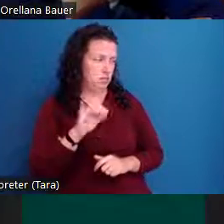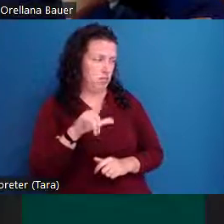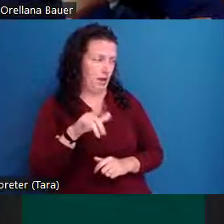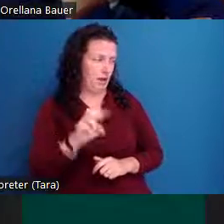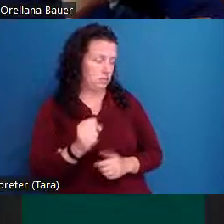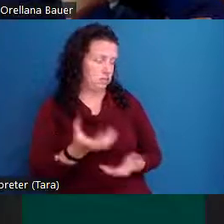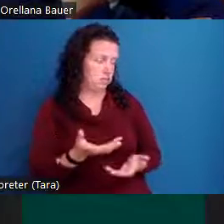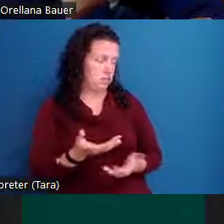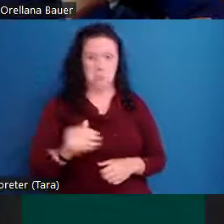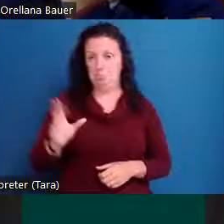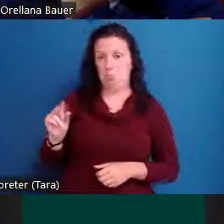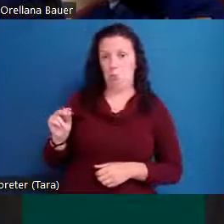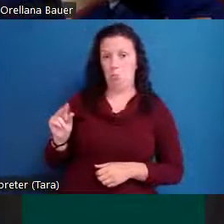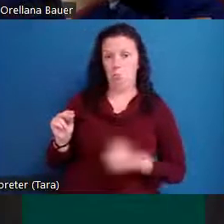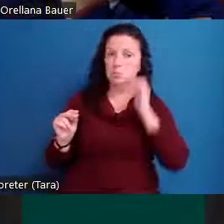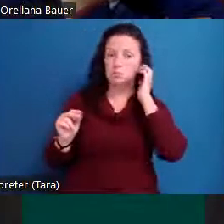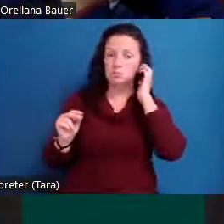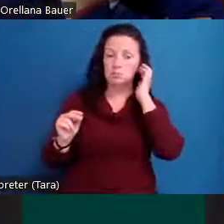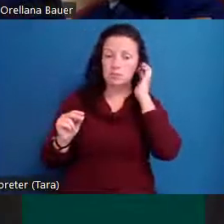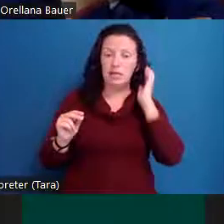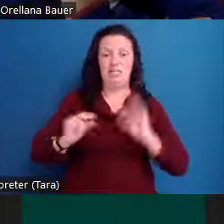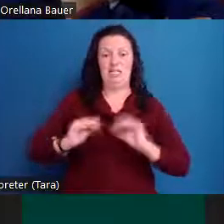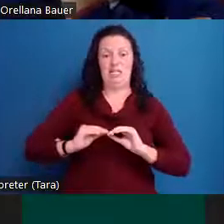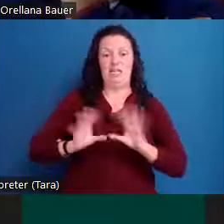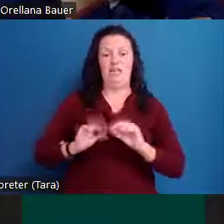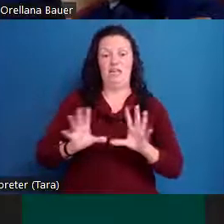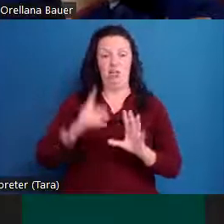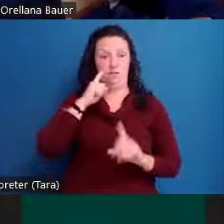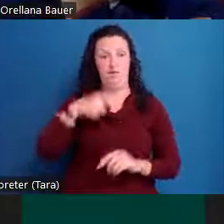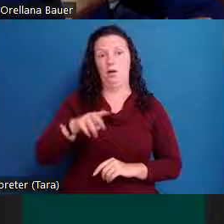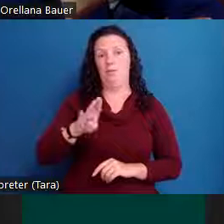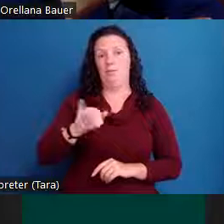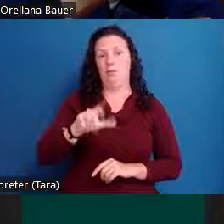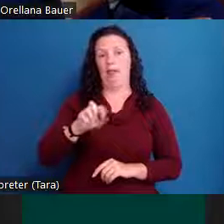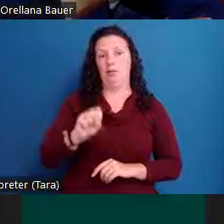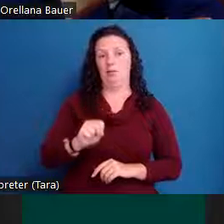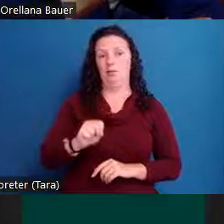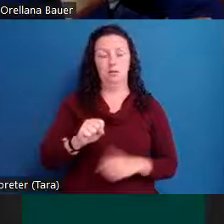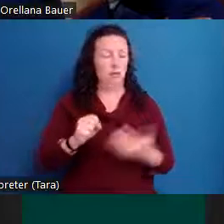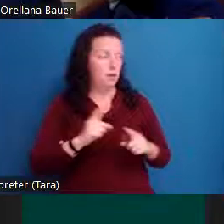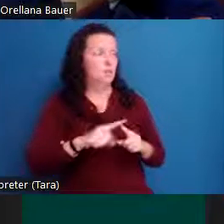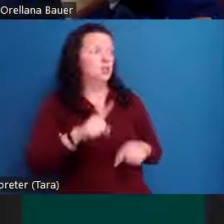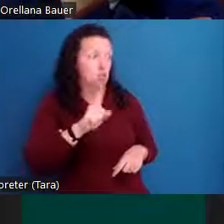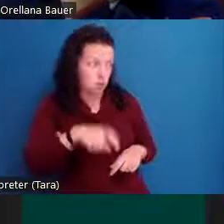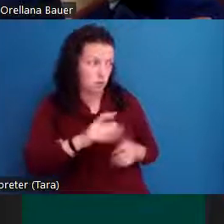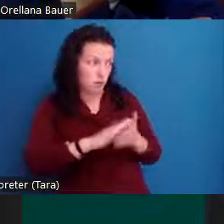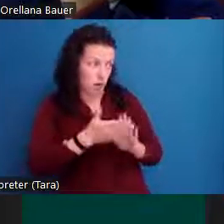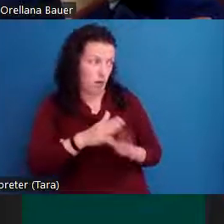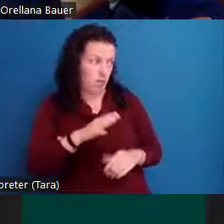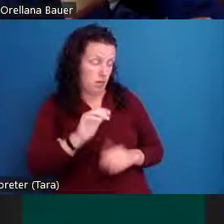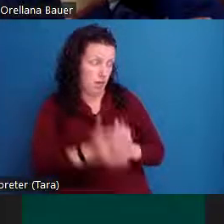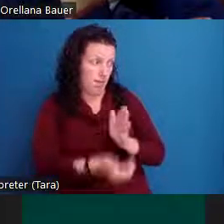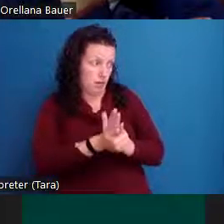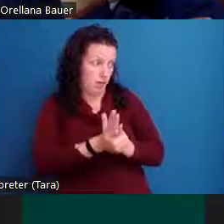No, it's not. It's a clarification of the bylaws. I'm sorry. So should that be an amendment to the bylaws?